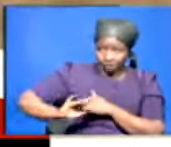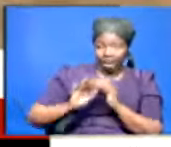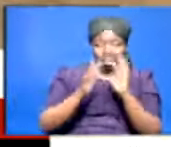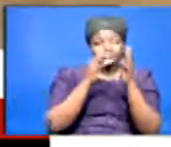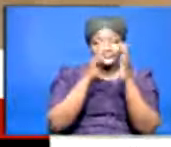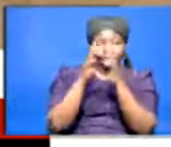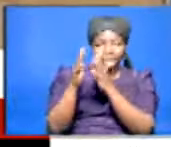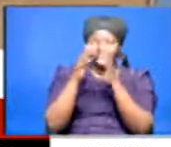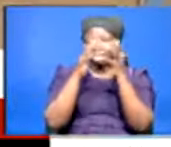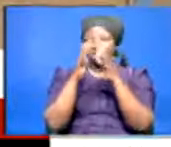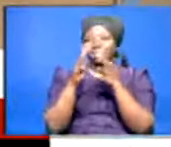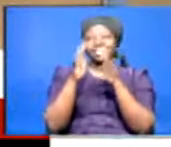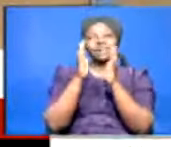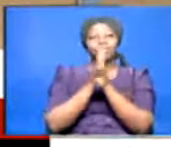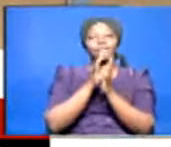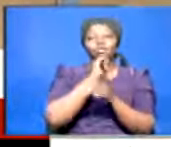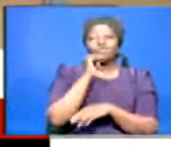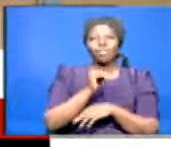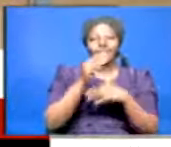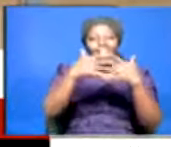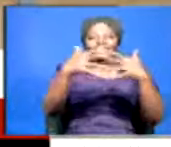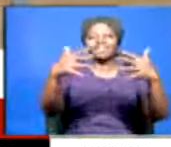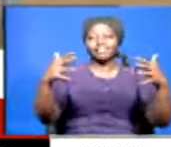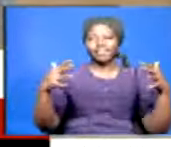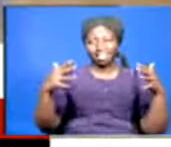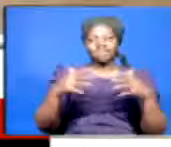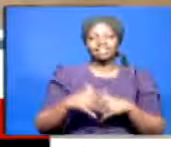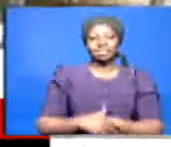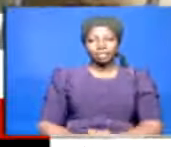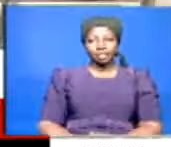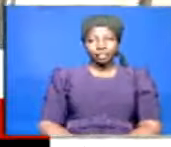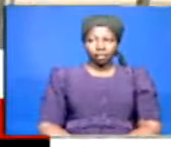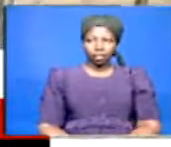fence around the treatment plant.